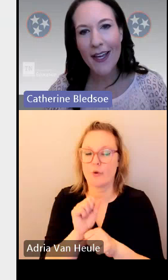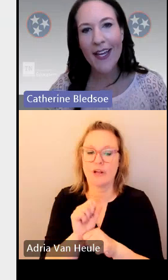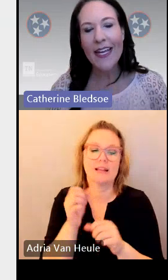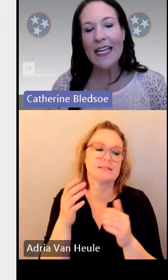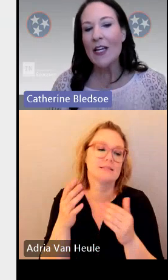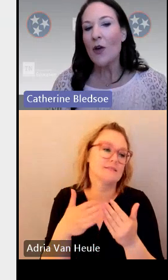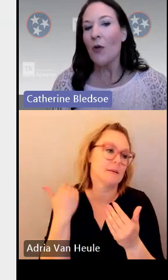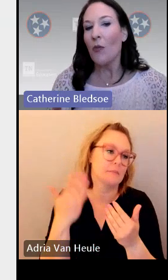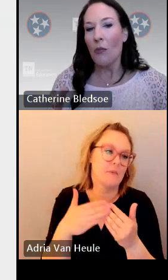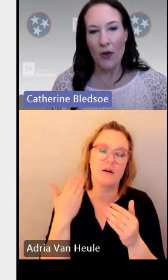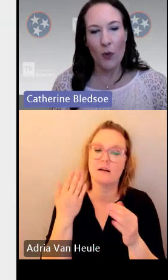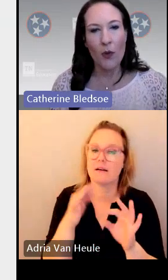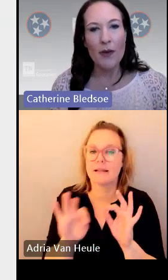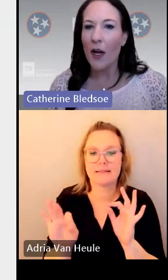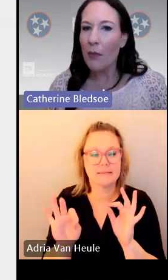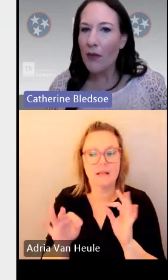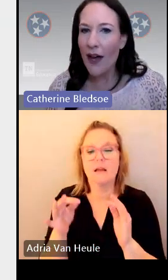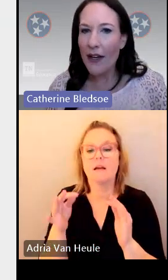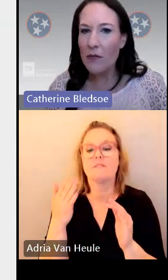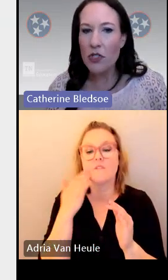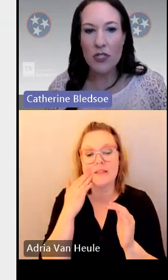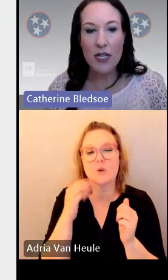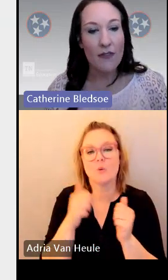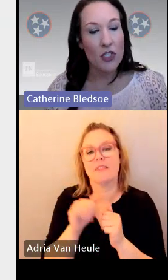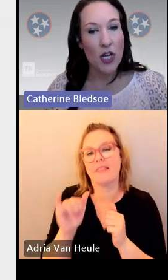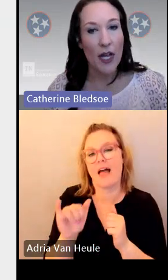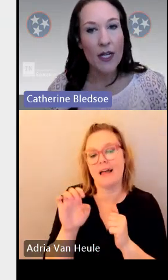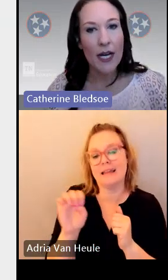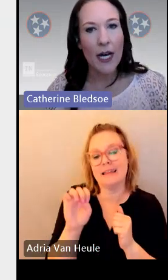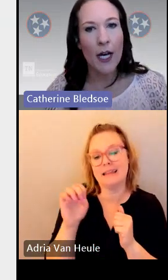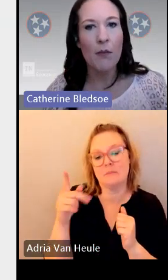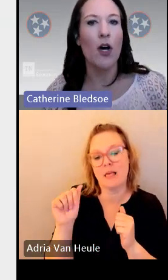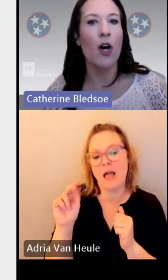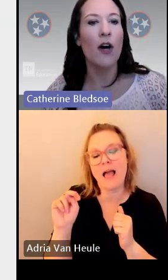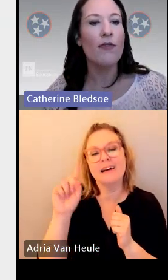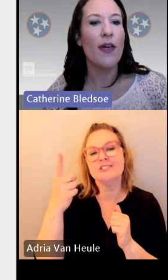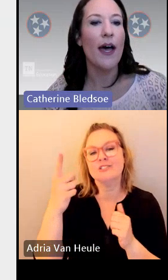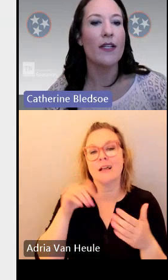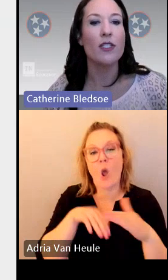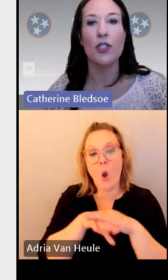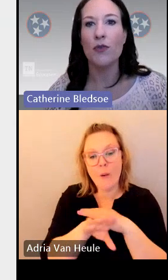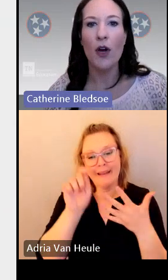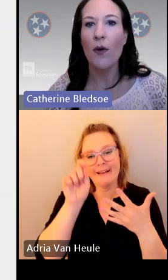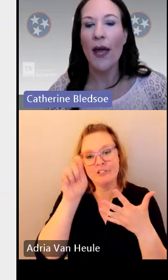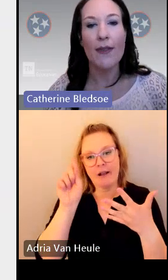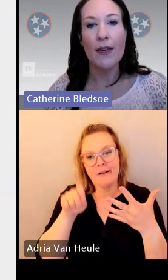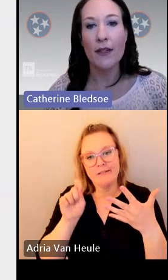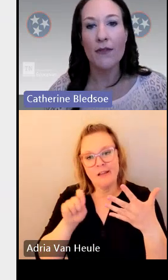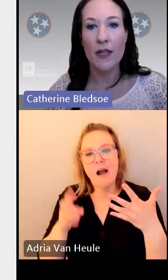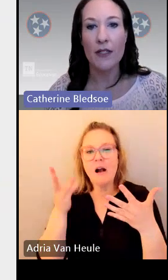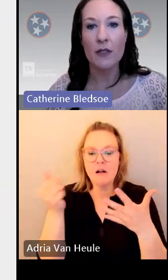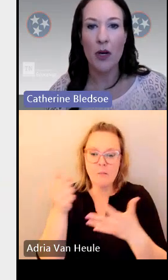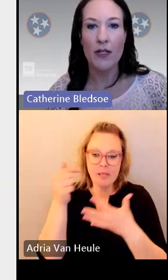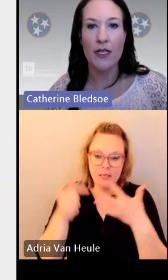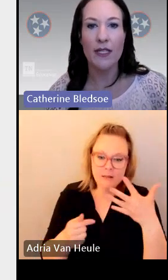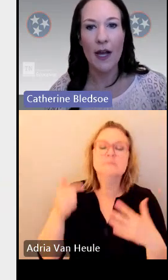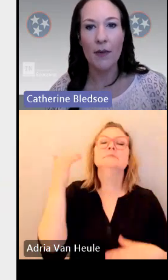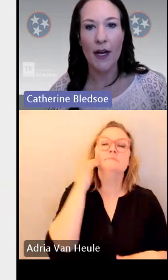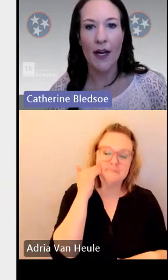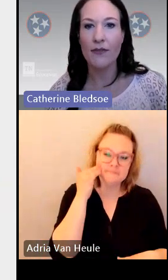familiar with ePlan, but there will be a couple of items you just have to check off that, hey, at the end of